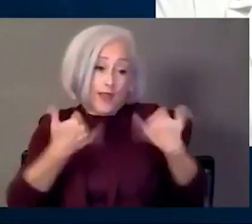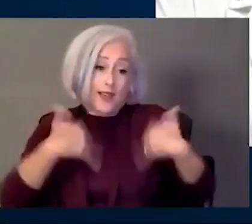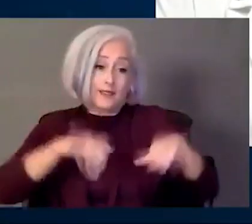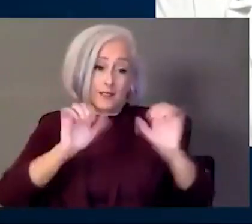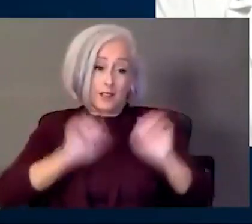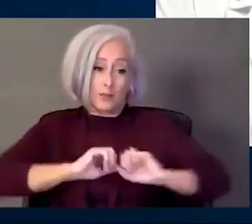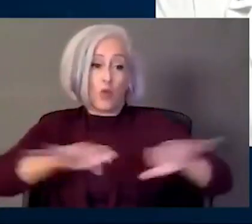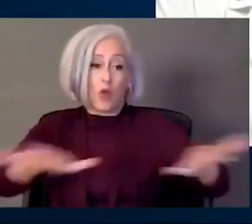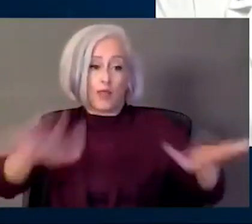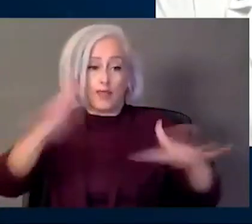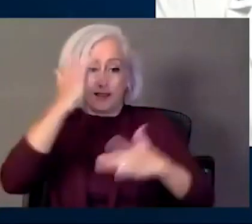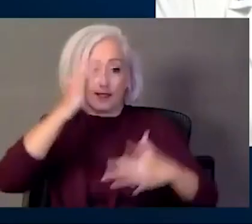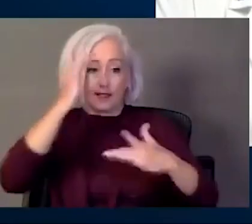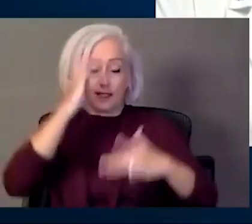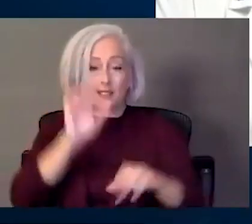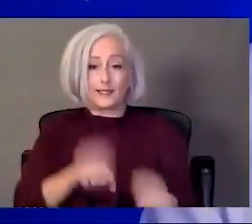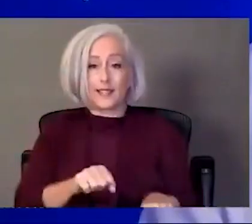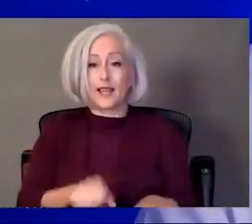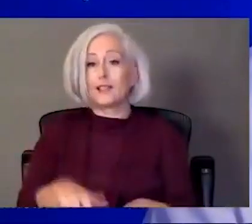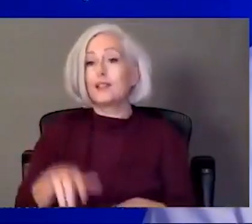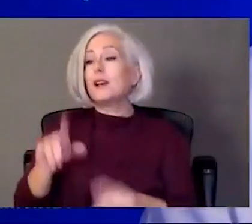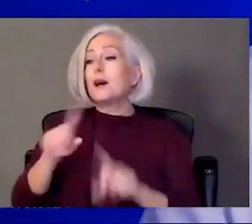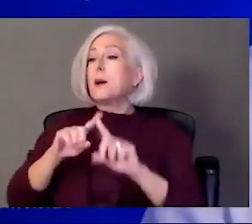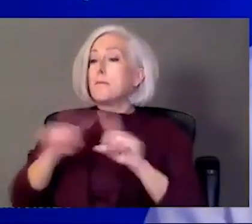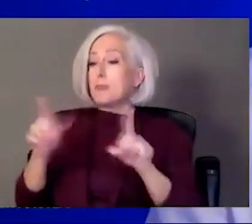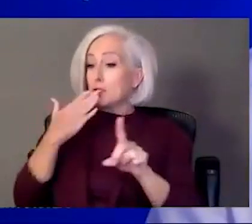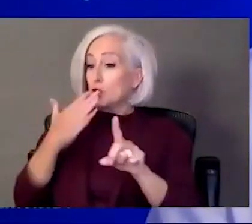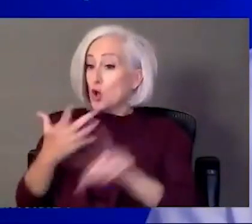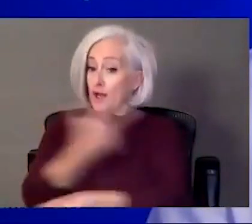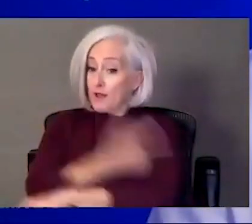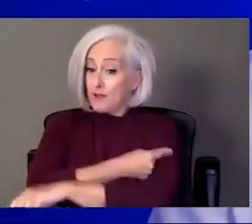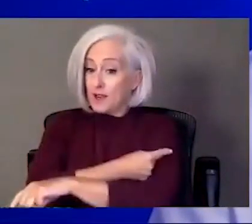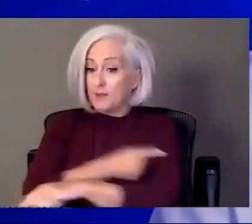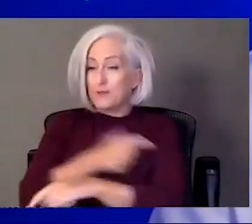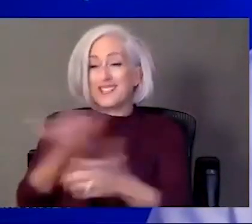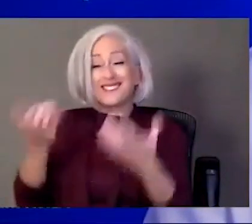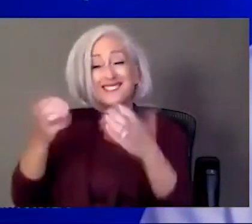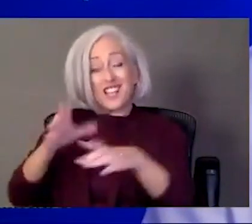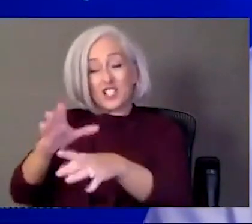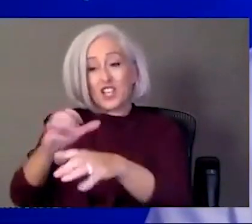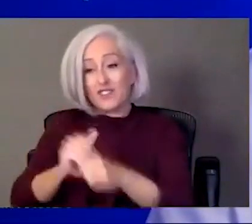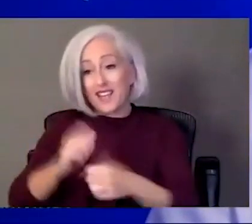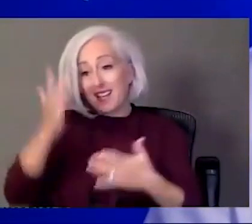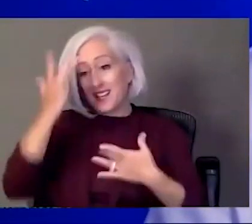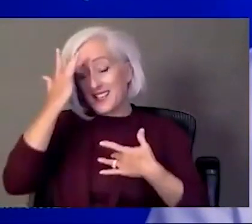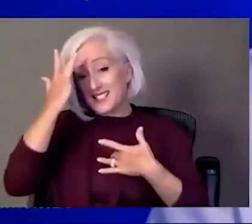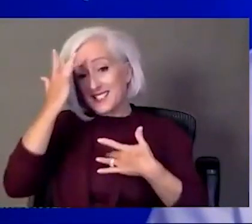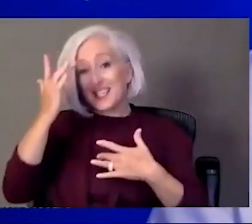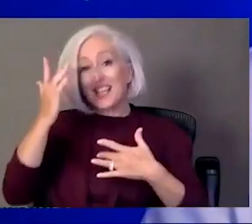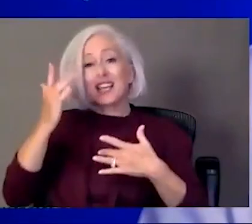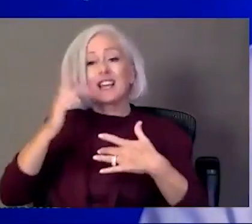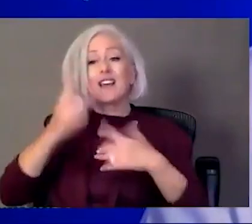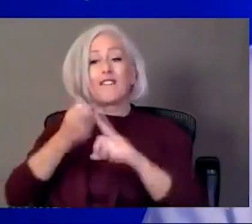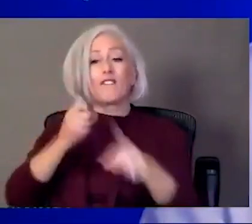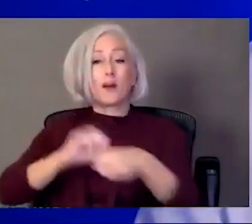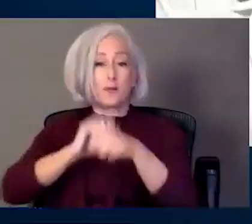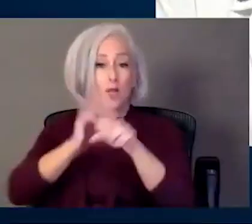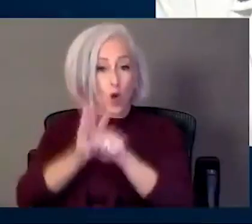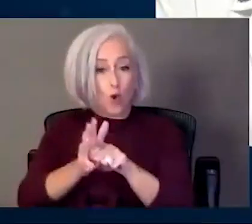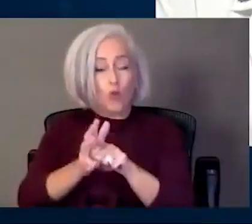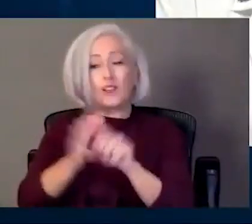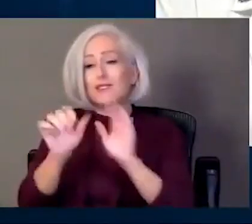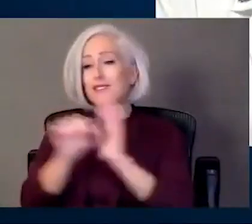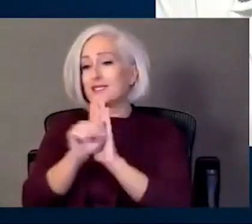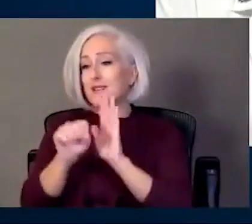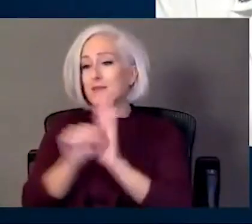vaccinated, because their chance of getting symptoms, or that whole spectrum of COVID-19 disease symptoms, is markedly